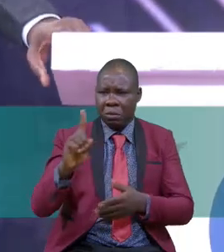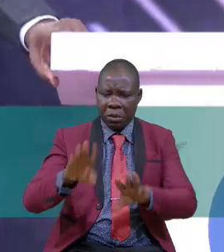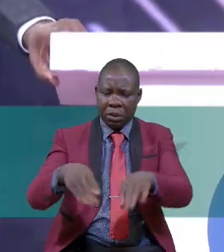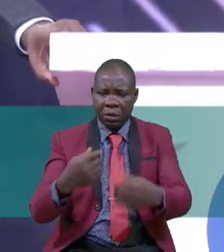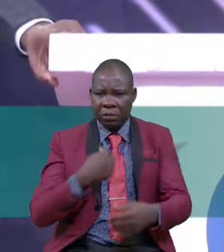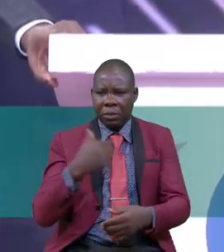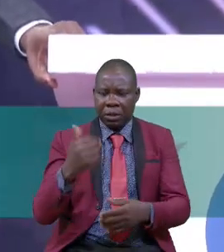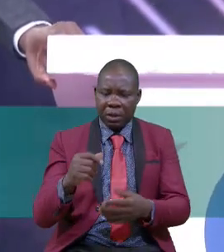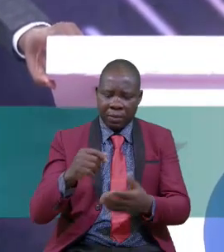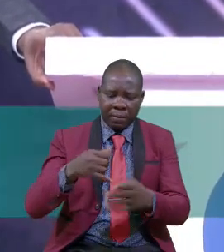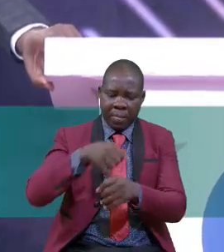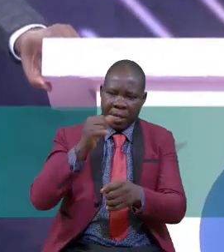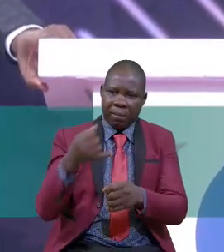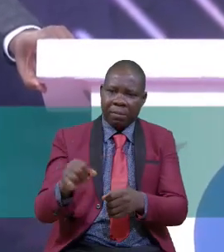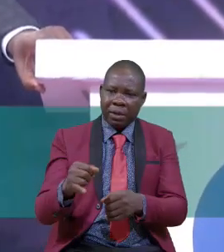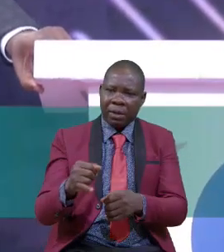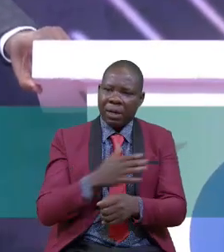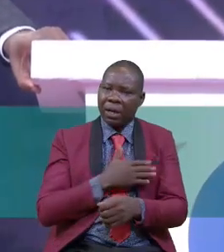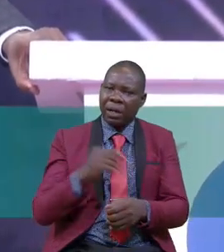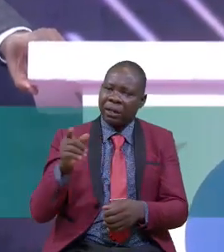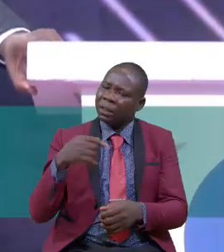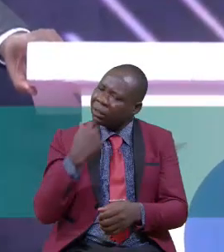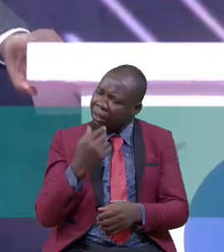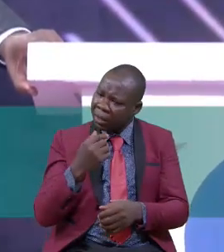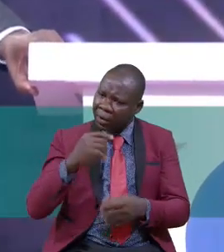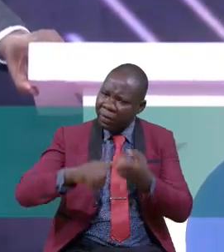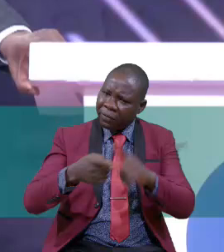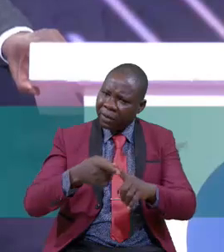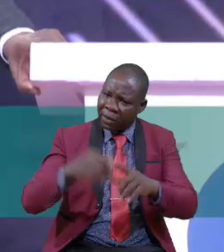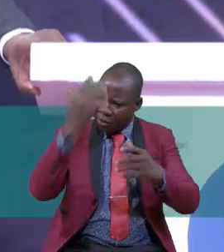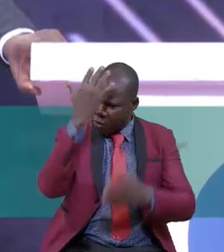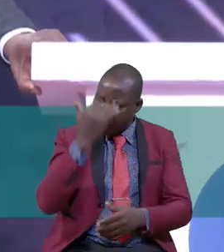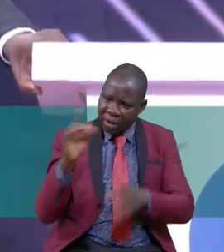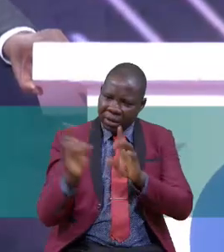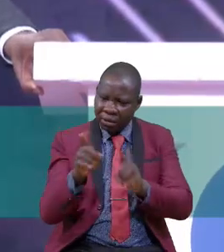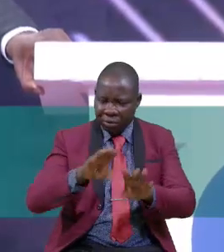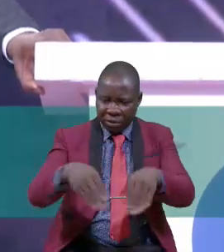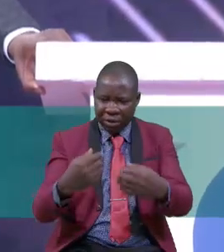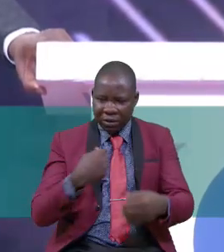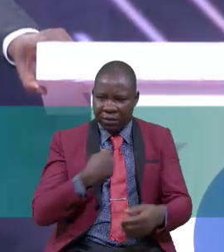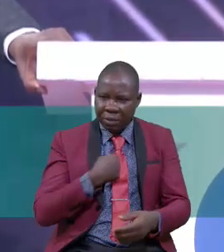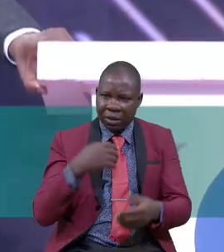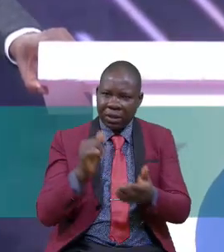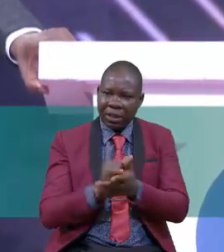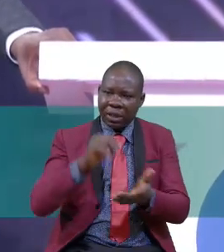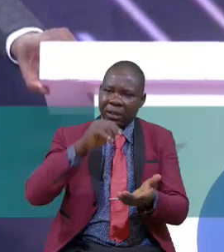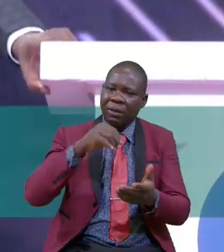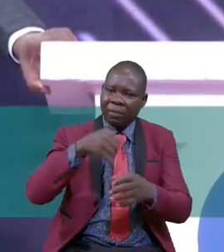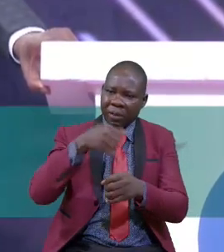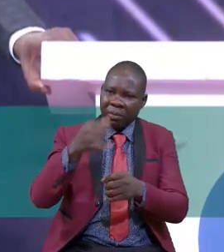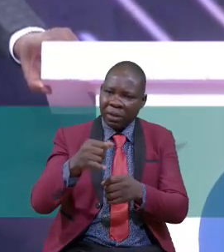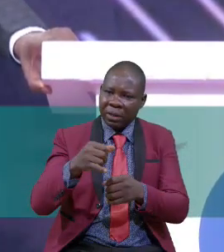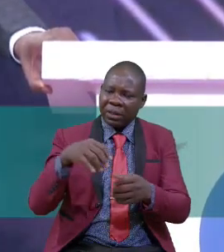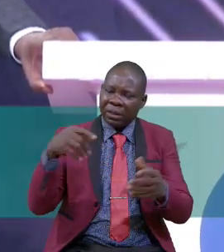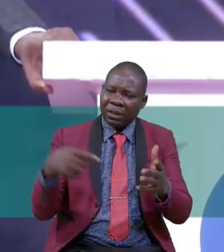I say, friend, are you giving me the pen? What's your purpose in giving me this special pen? And then